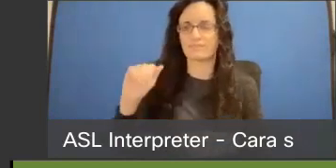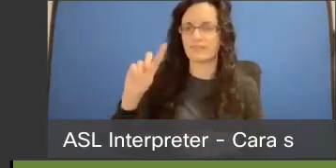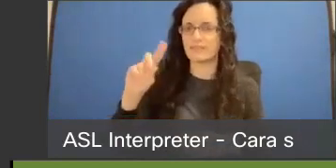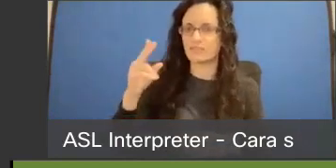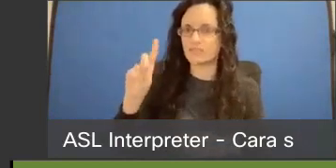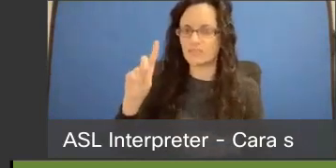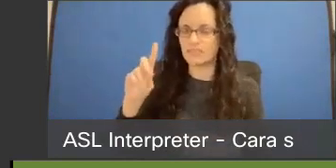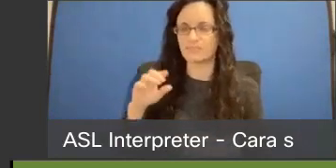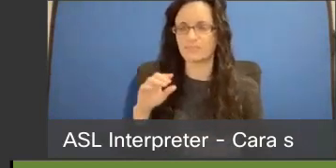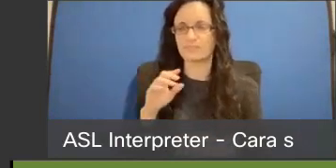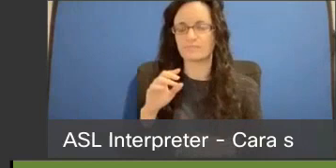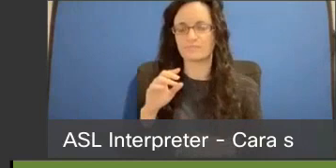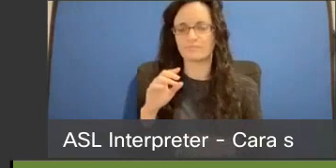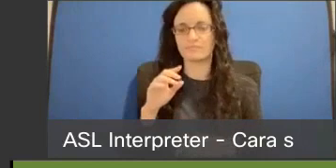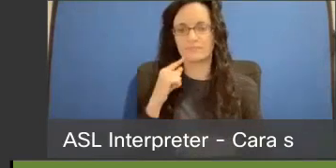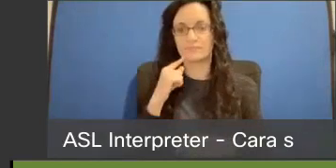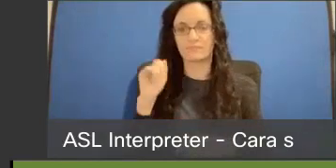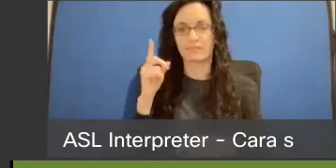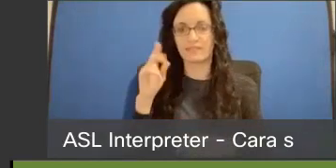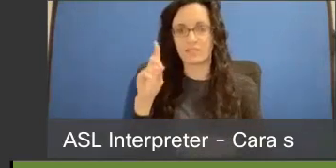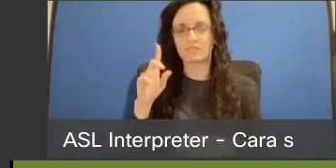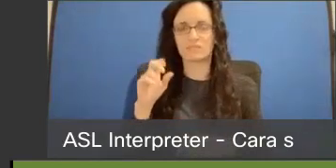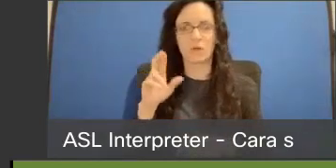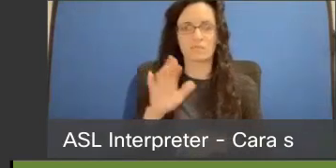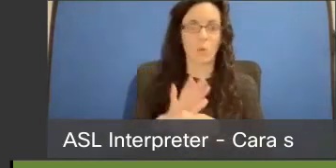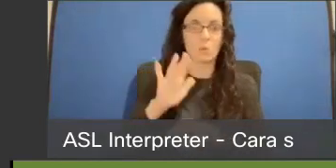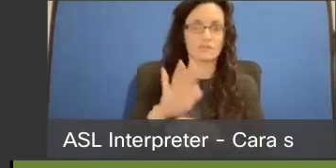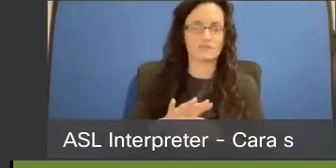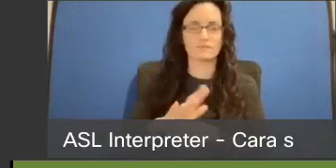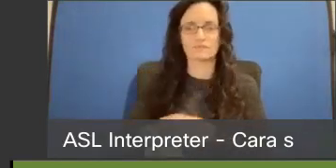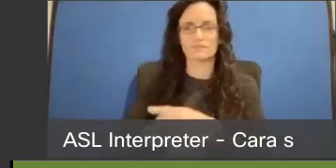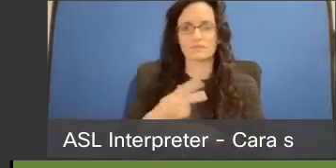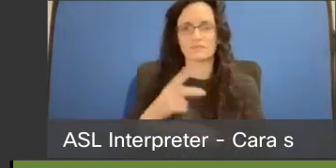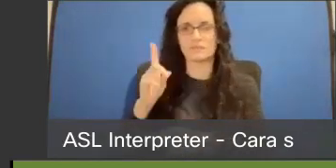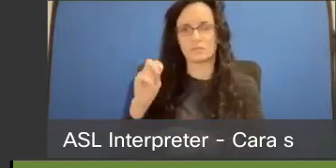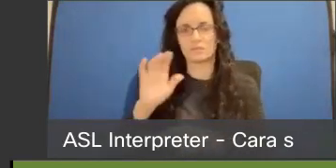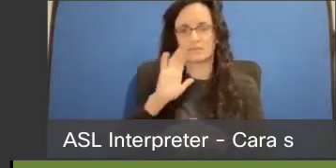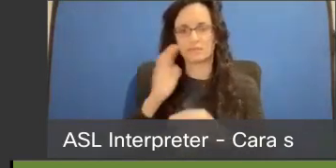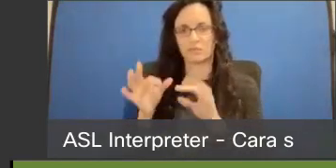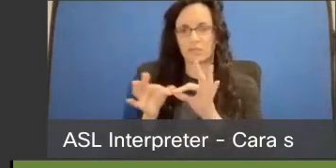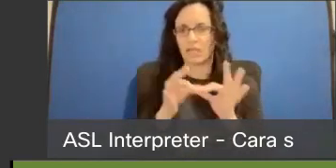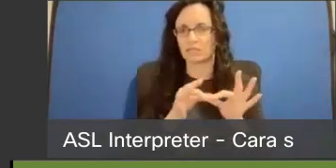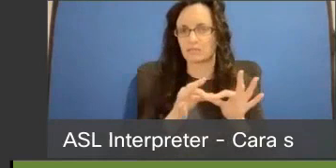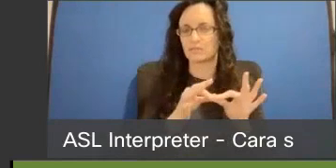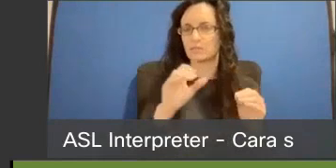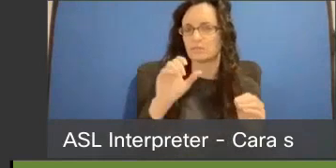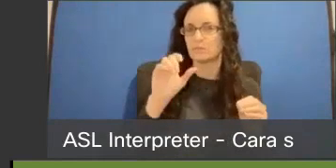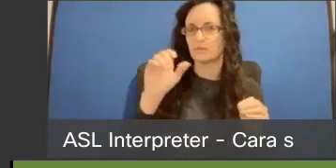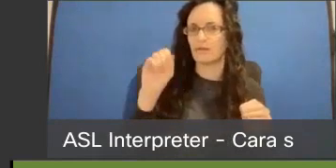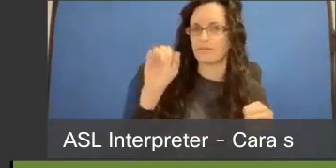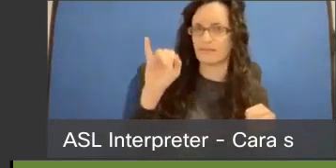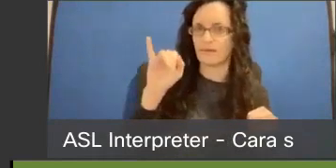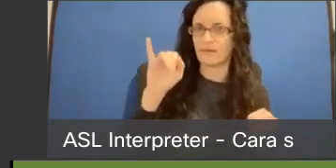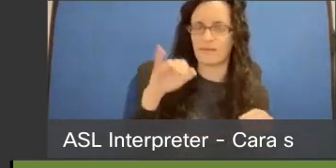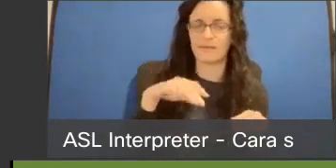extremes of ADHD, or sort of explosive disorders. Those seem to have the connections with suicidality. But again, no one